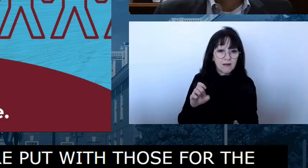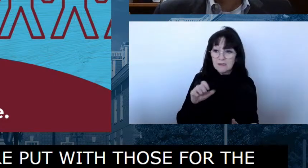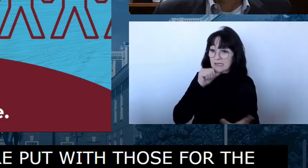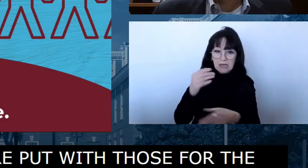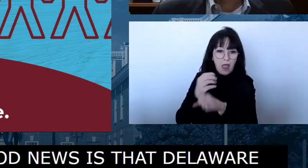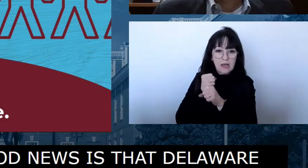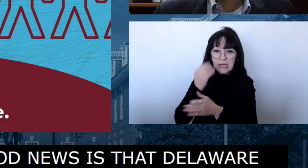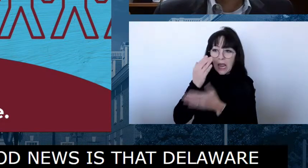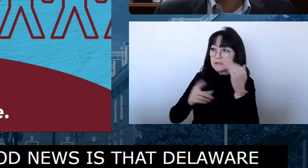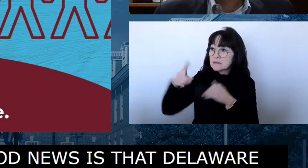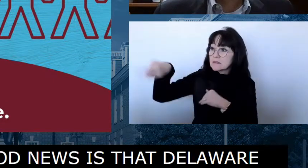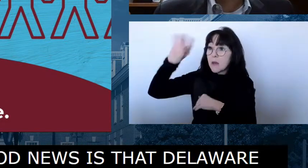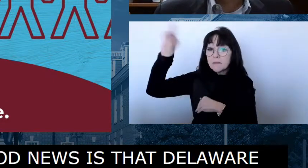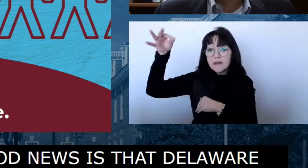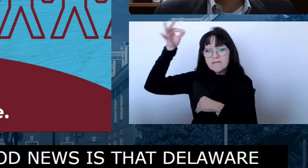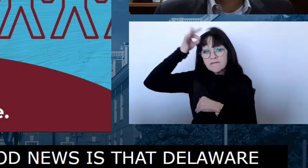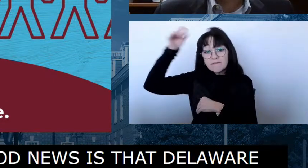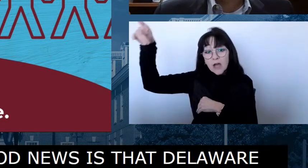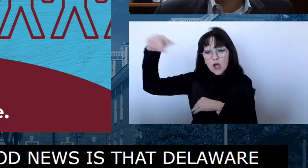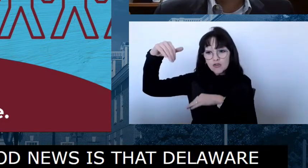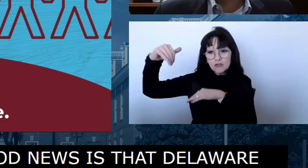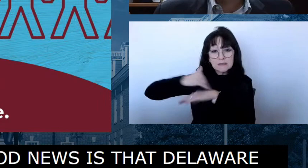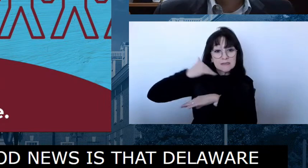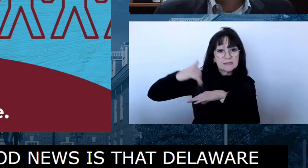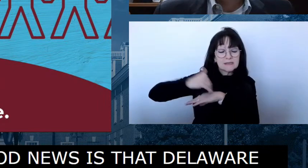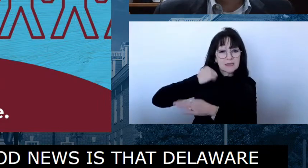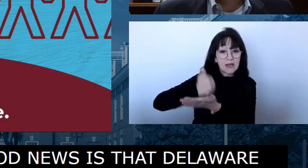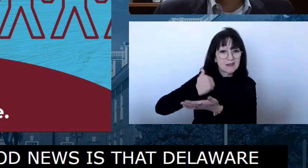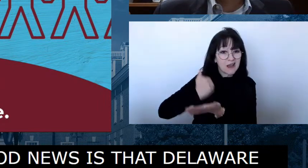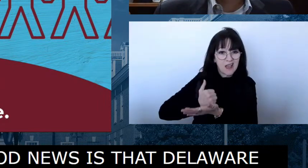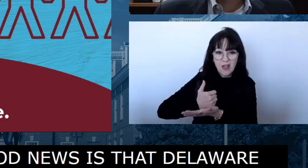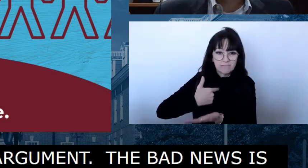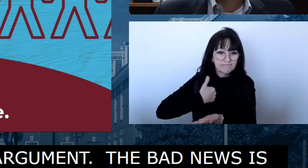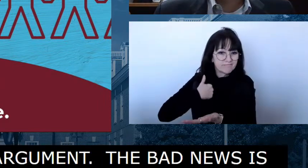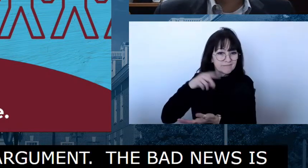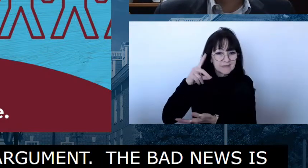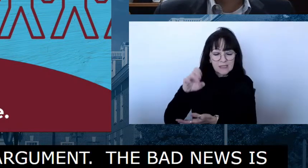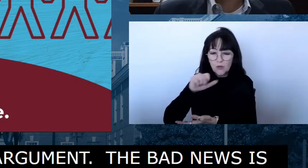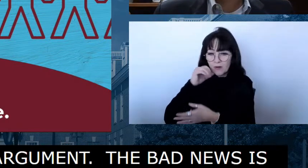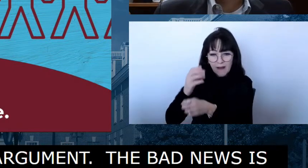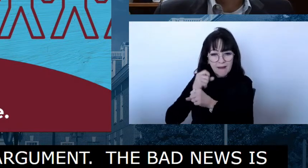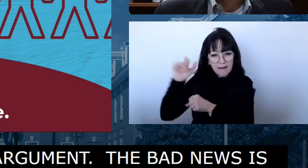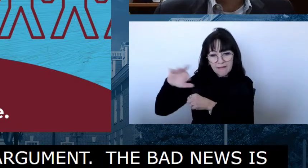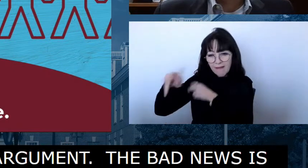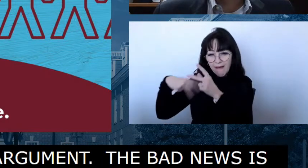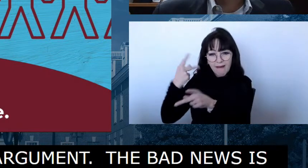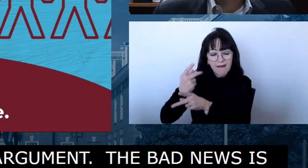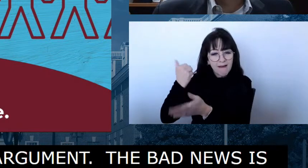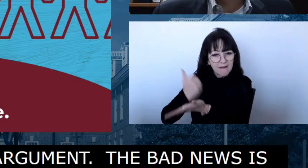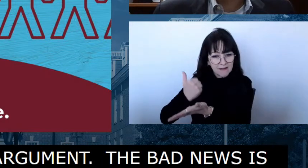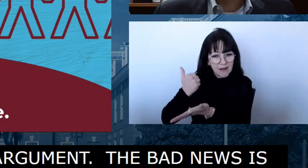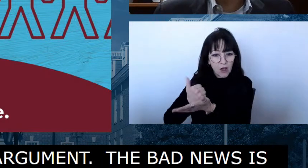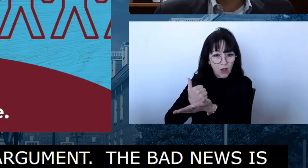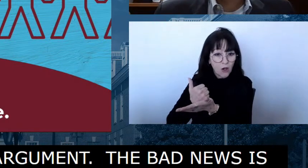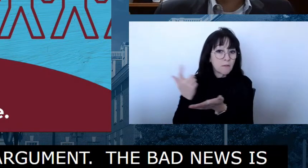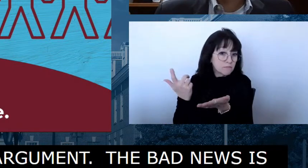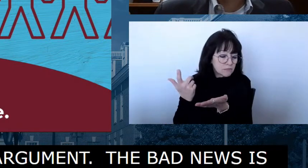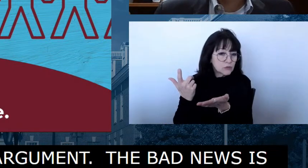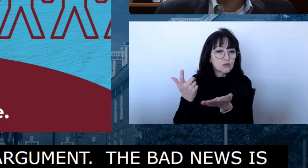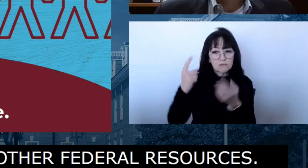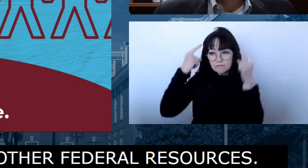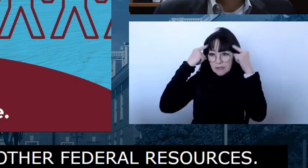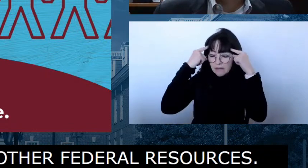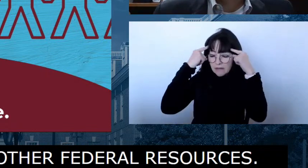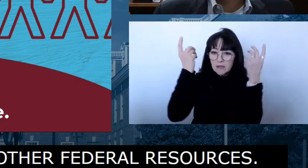resources. But what we got them was some breathing room, and I think it was another good example of being flexible. What can you do, right?